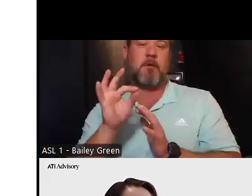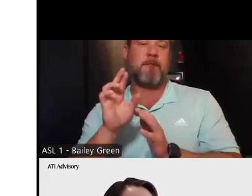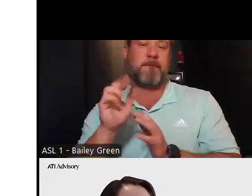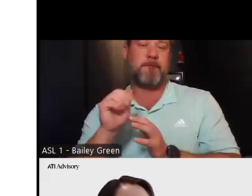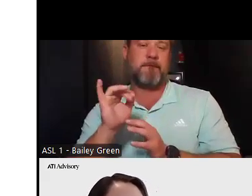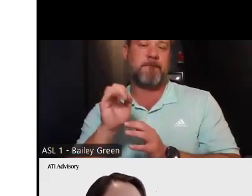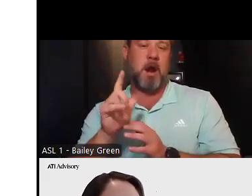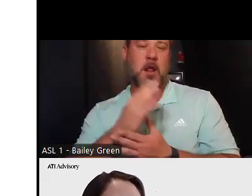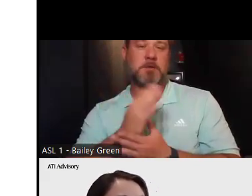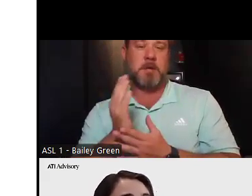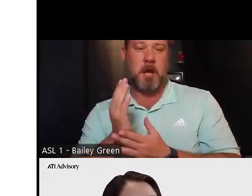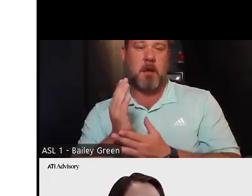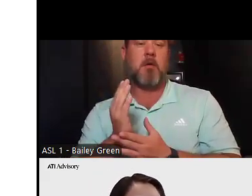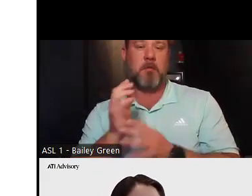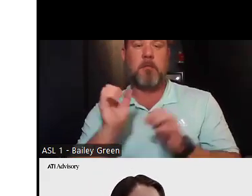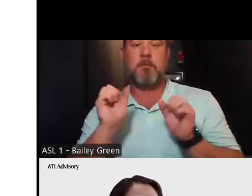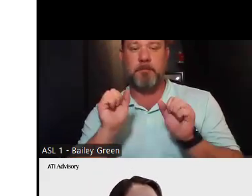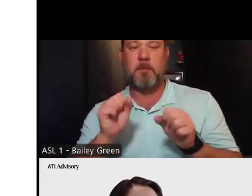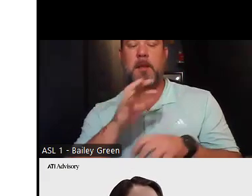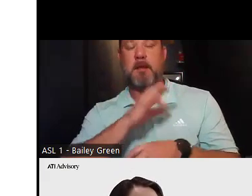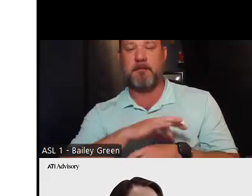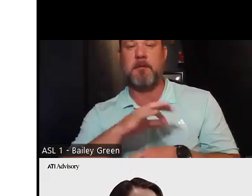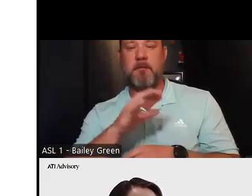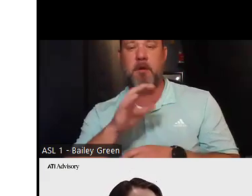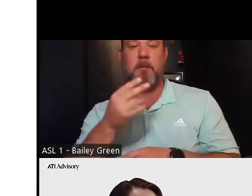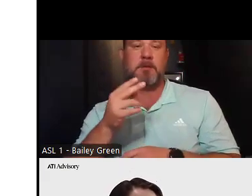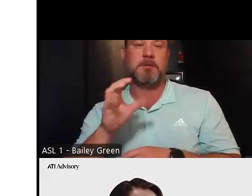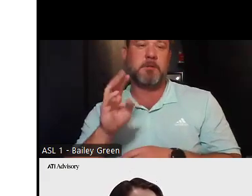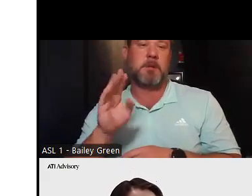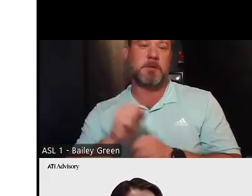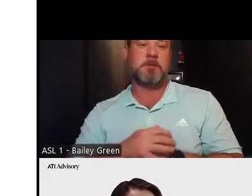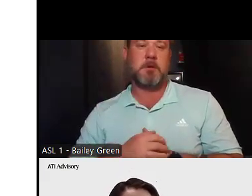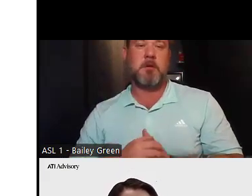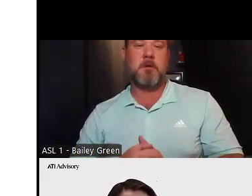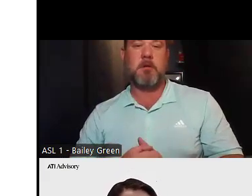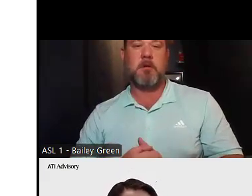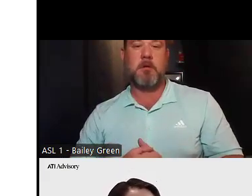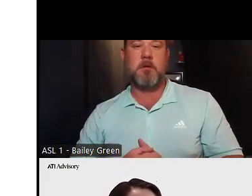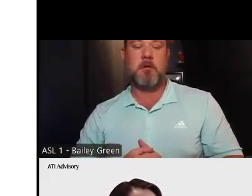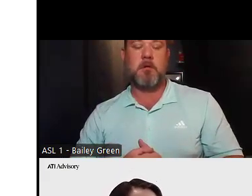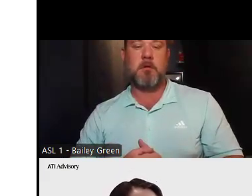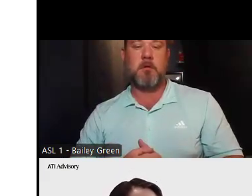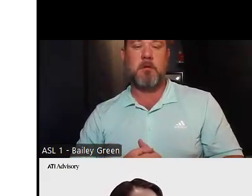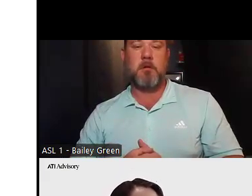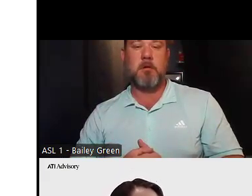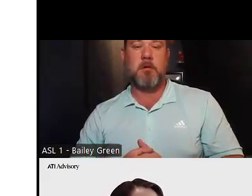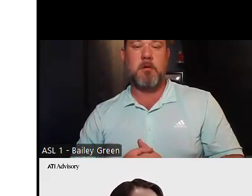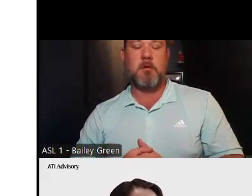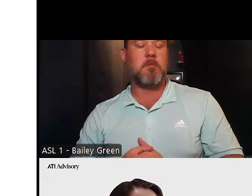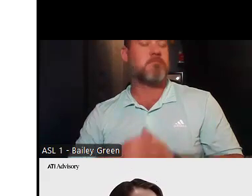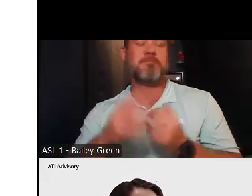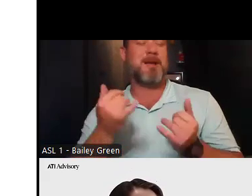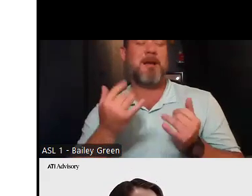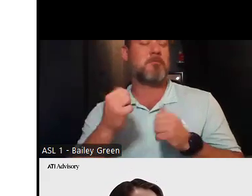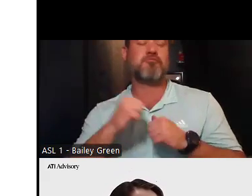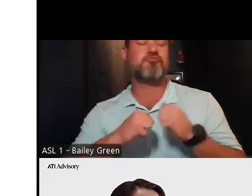them, potentially benefit from HCBS. And so on the next slide, I'll talk about what the structure of